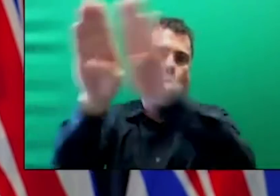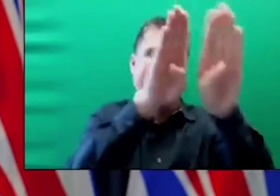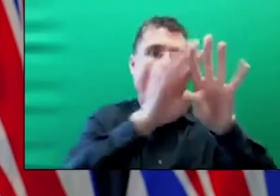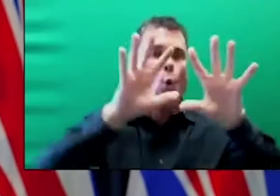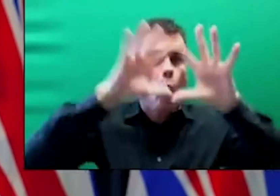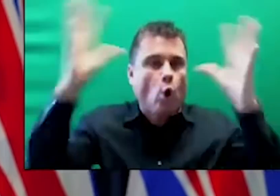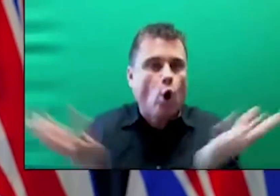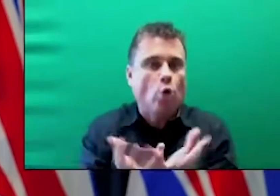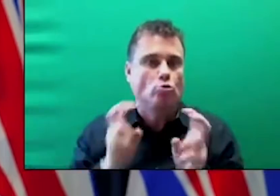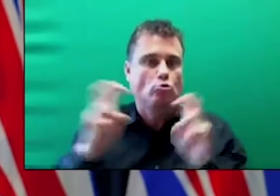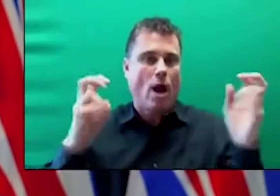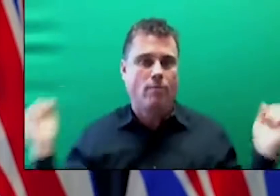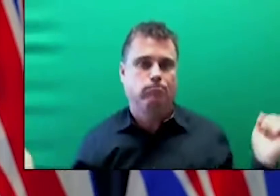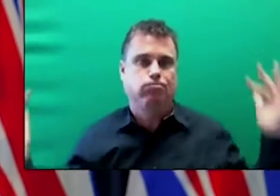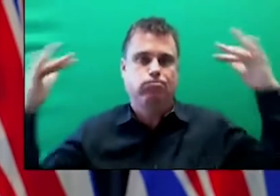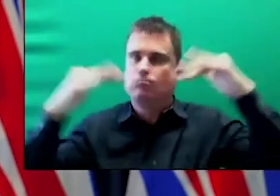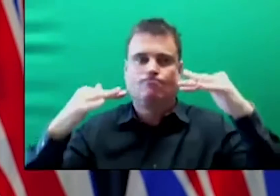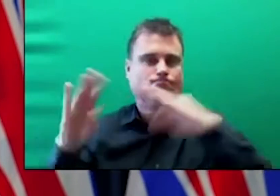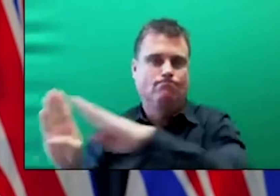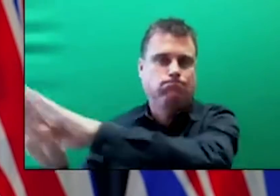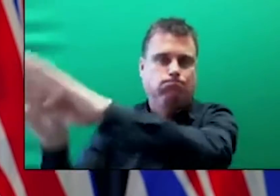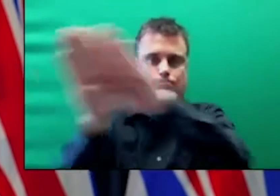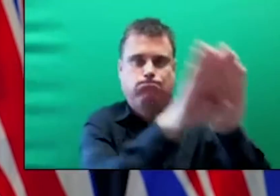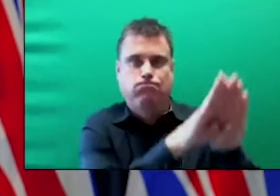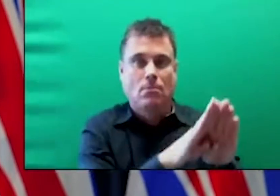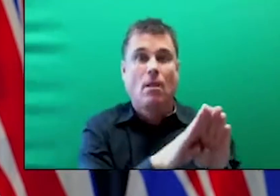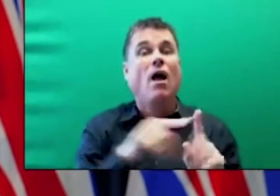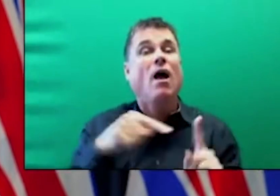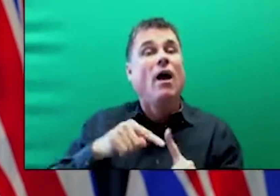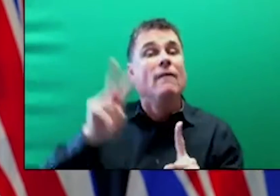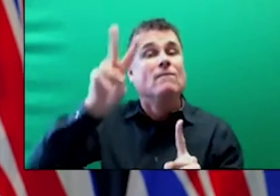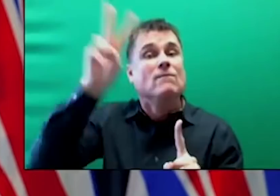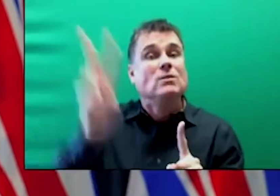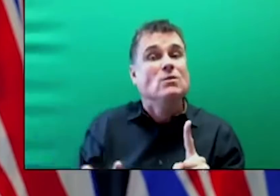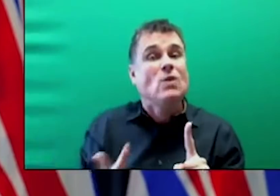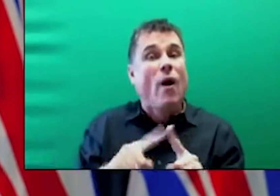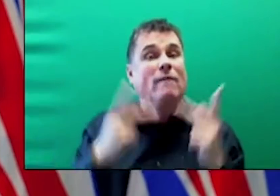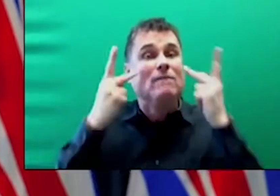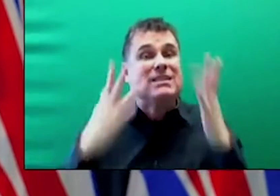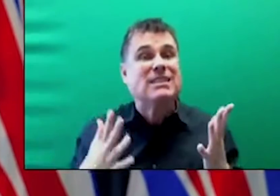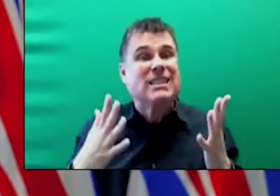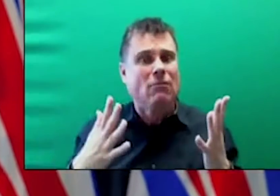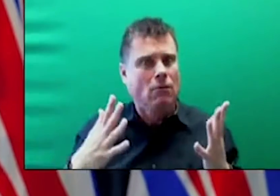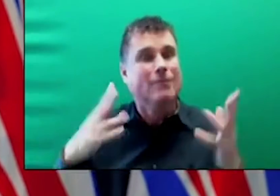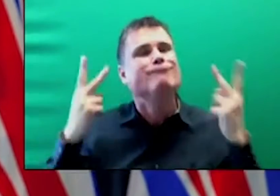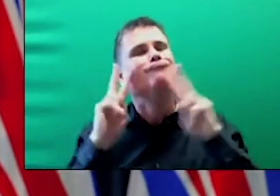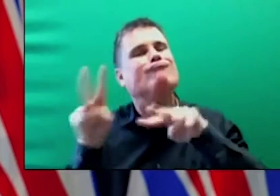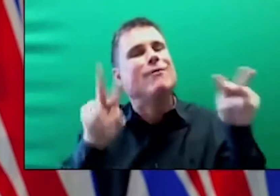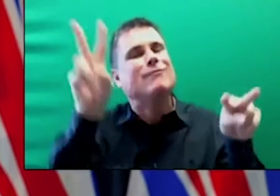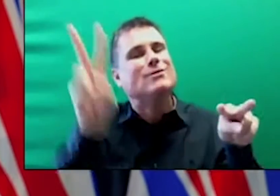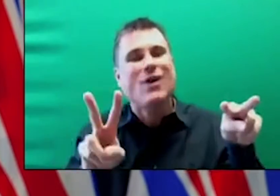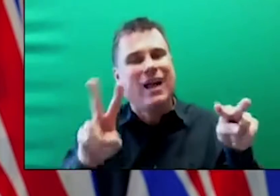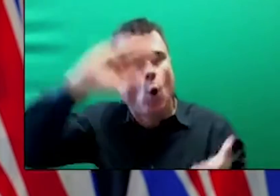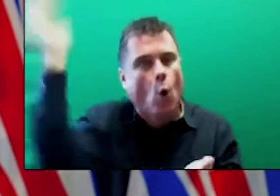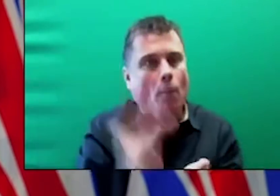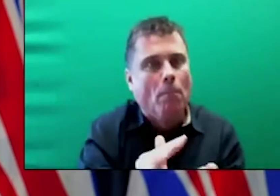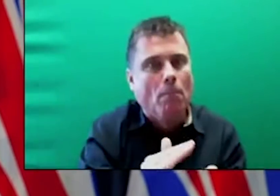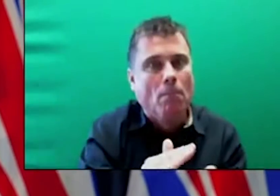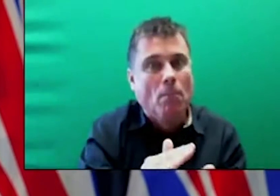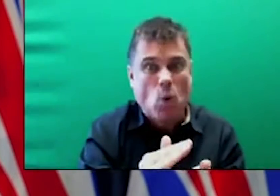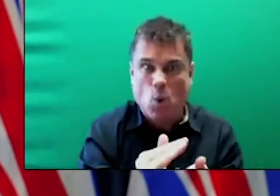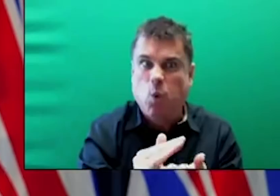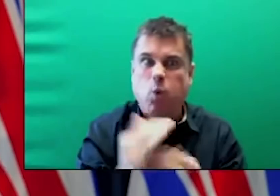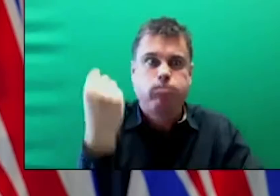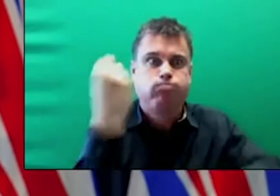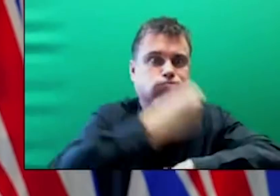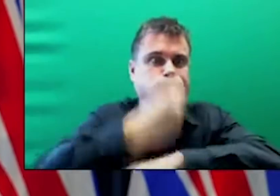restrictions on an inter-provincial basis, as you explore what Manitoba has to say as we go forward? Yeah. Well, again, we're not